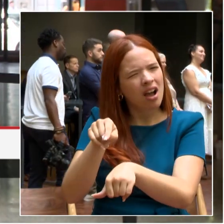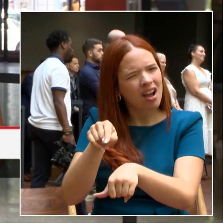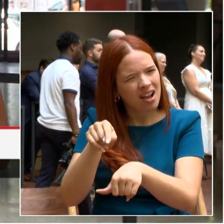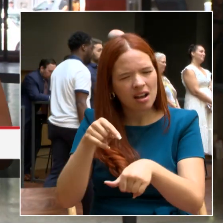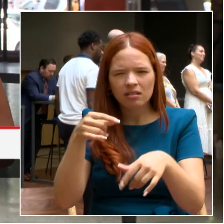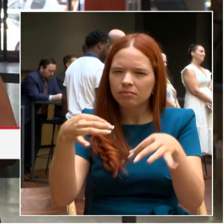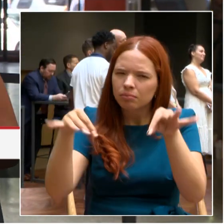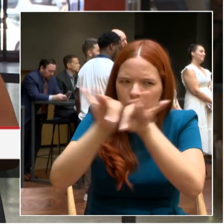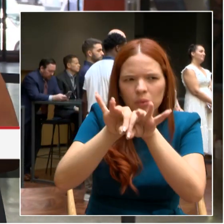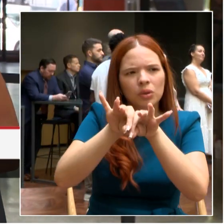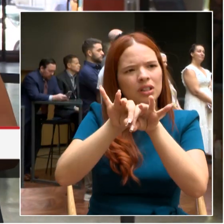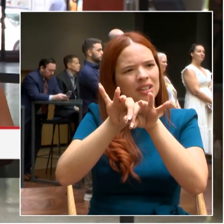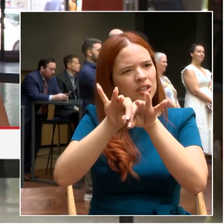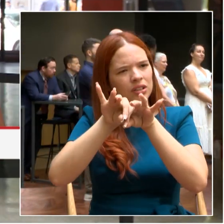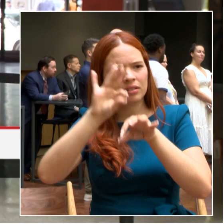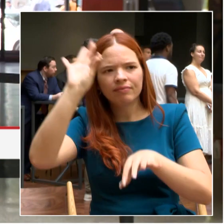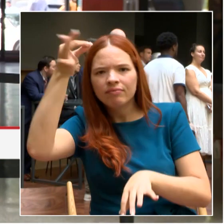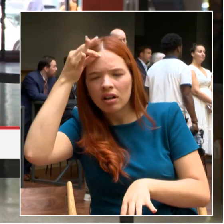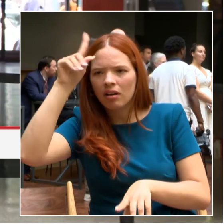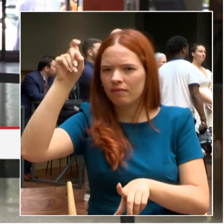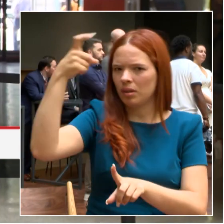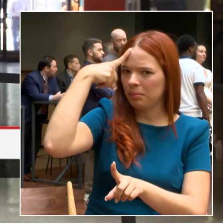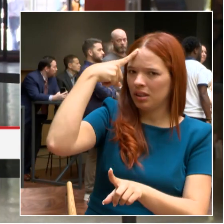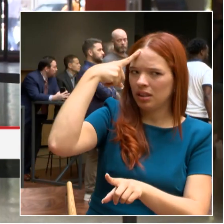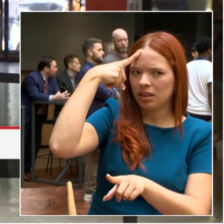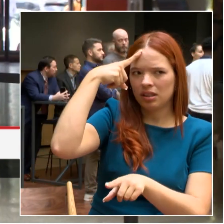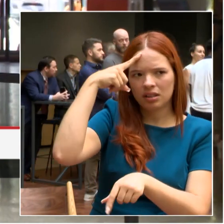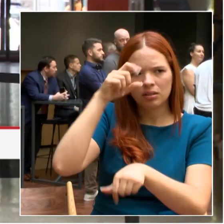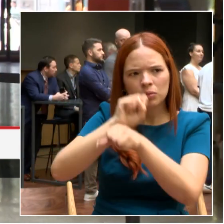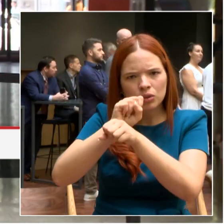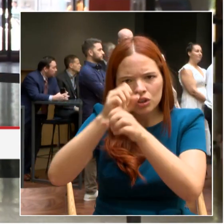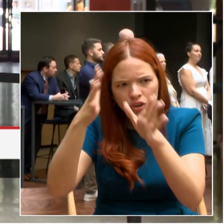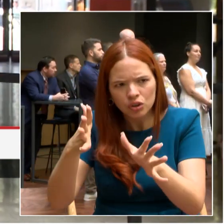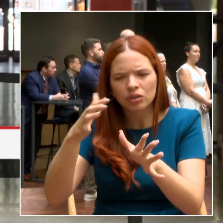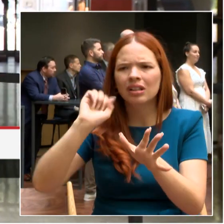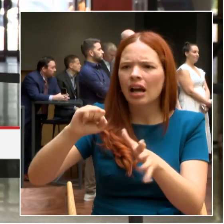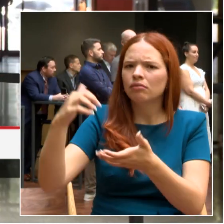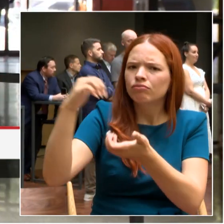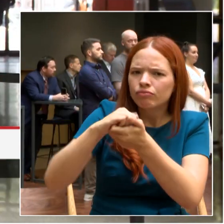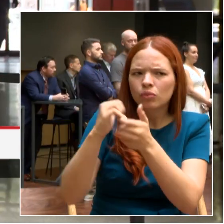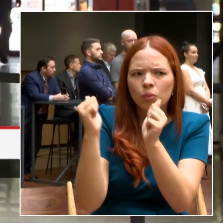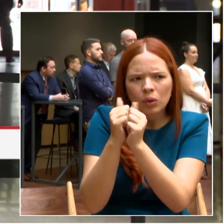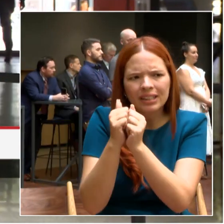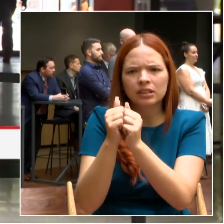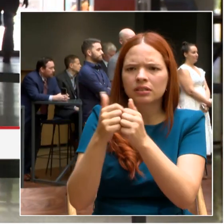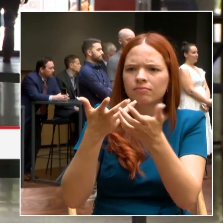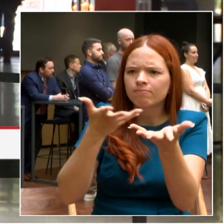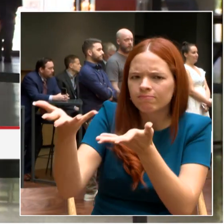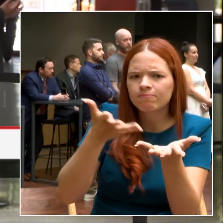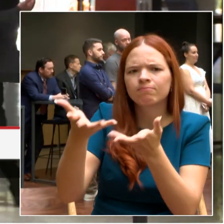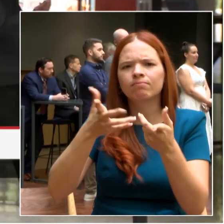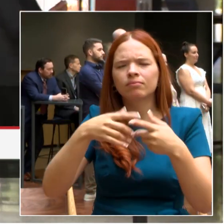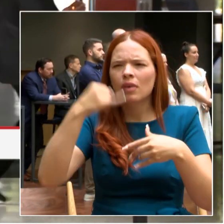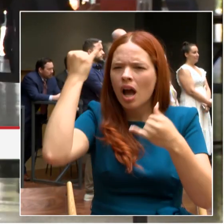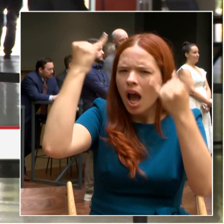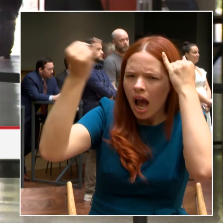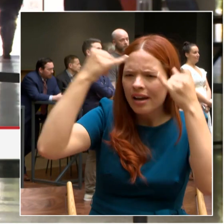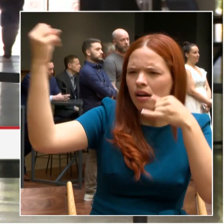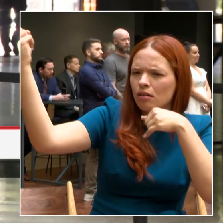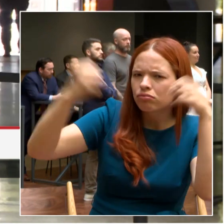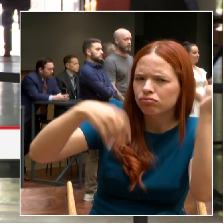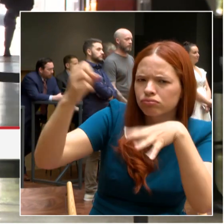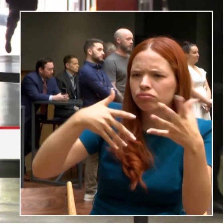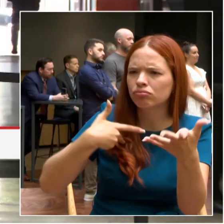shoulder, coming up with ideas, leaning into the work that makes our country a leader in the world, us the